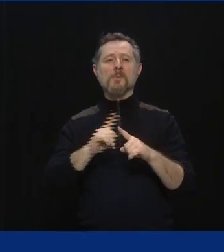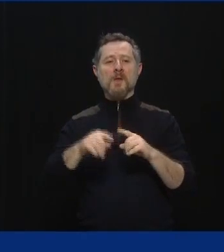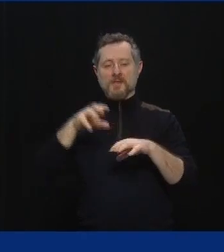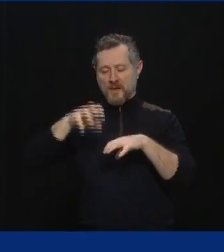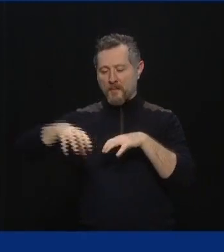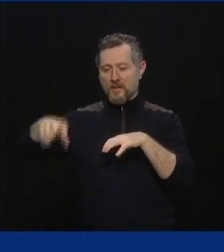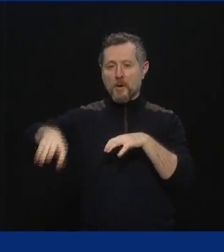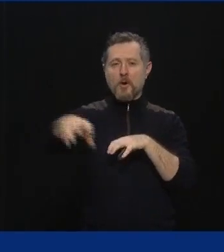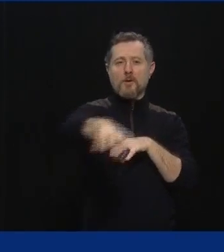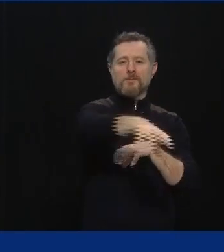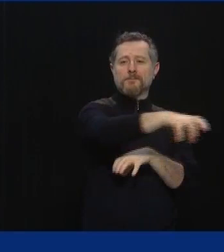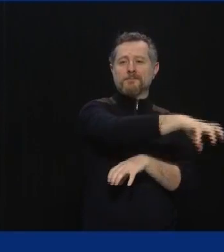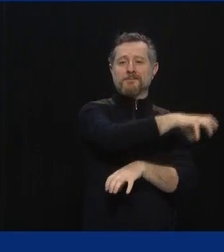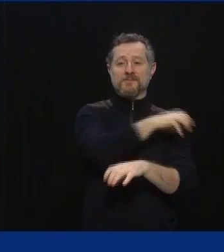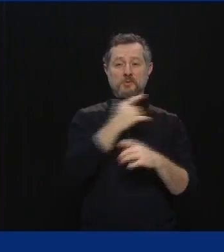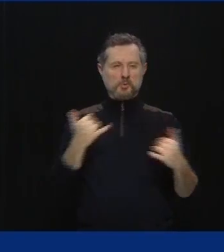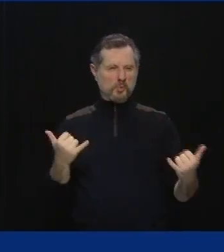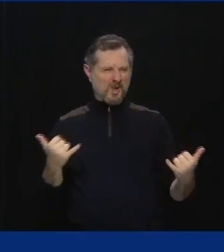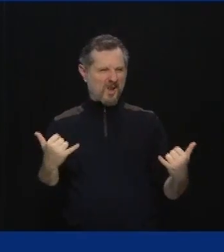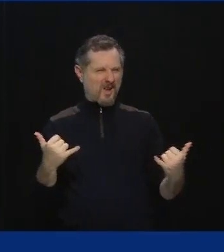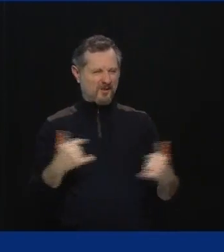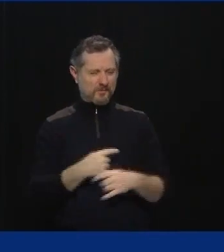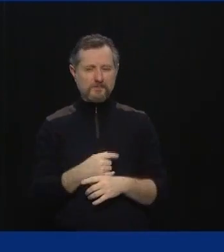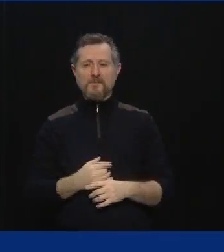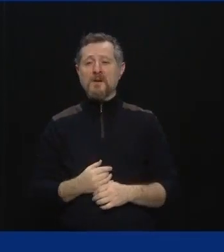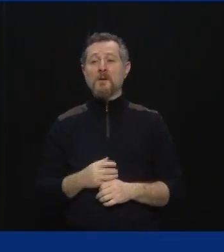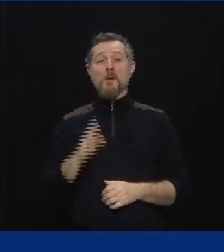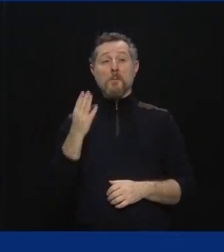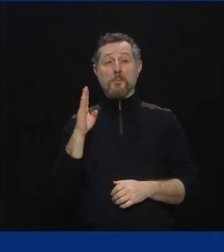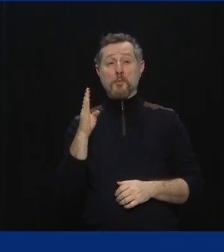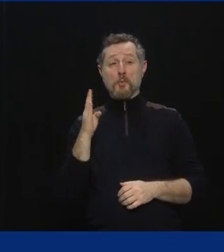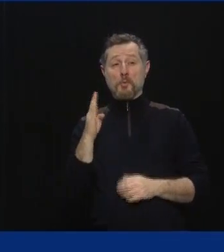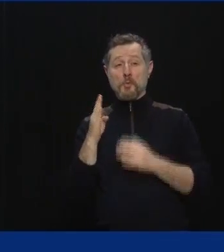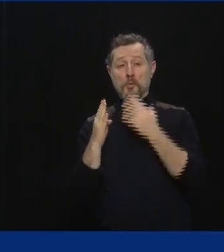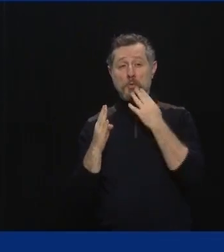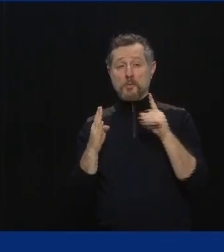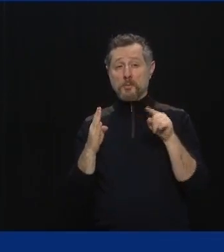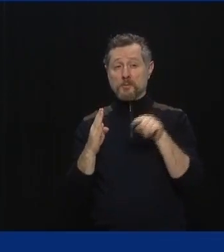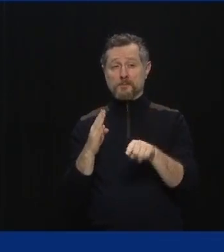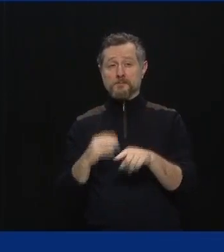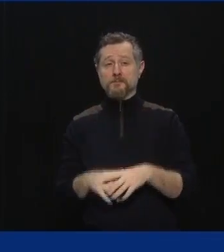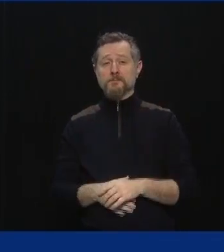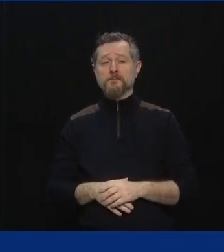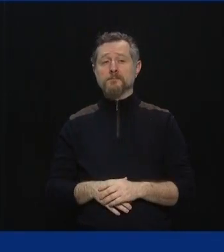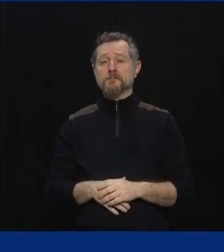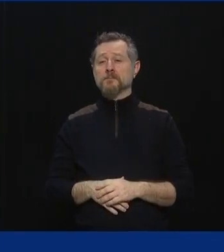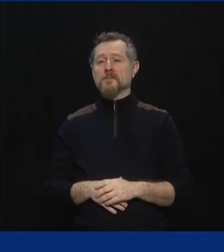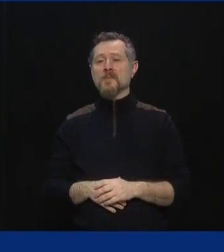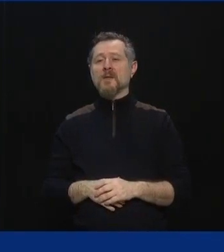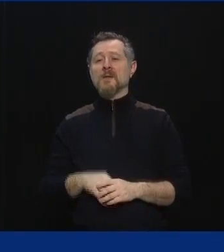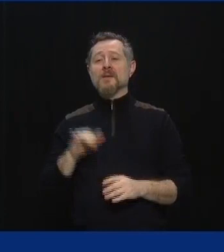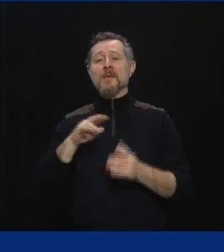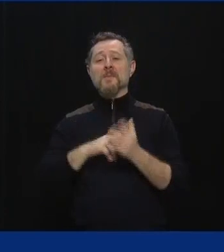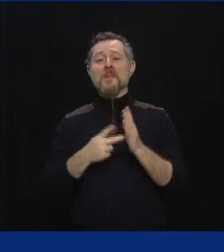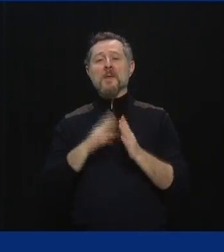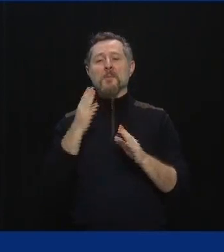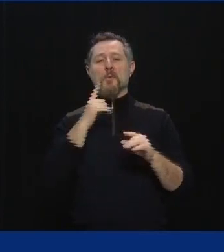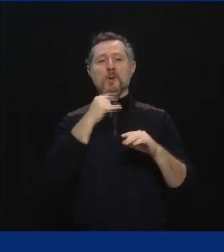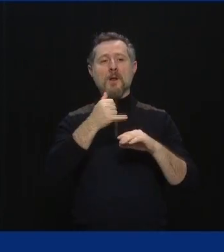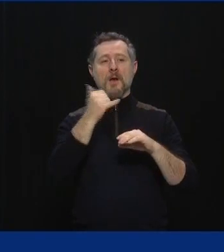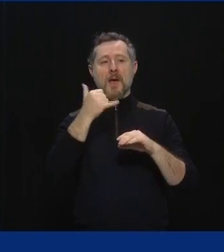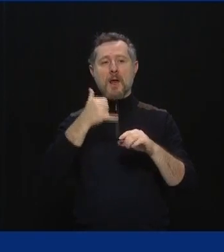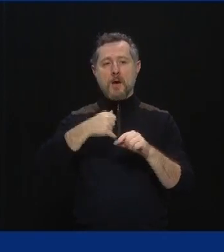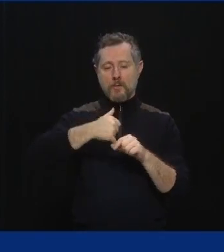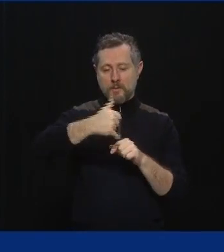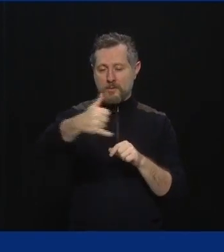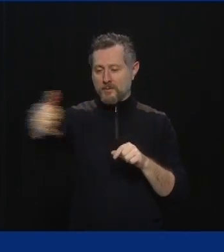as they exist today. The blue shaded area within the yellow line covering Terminal 1, Terminal 2, and